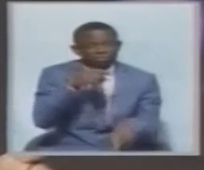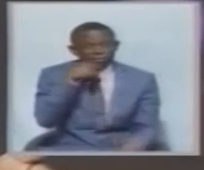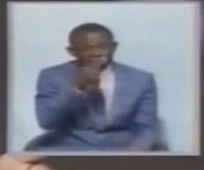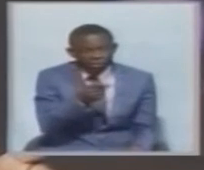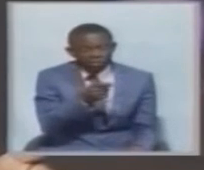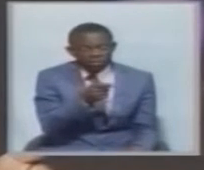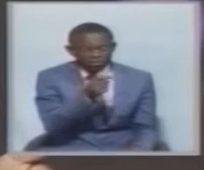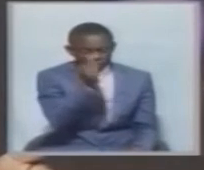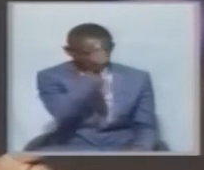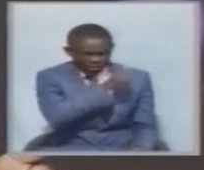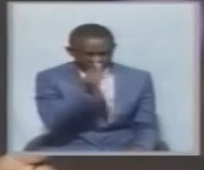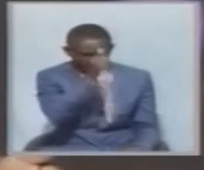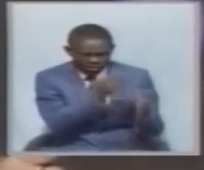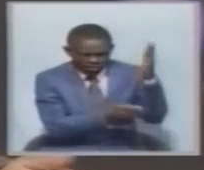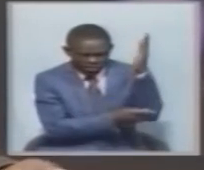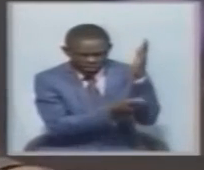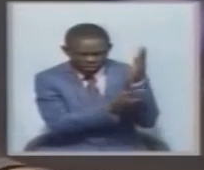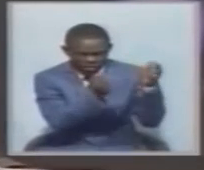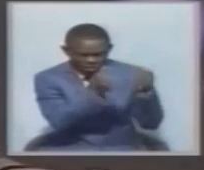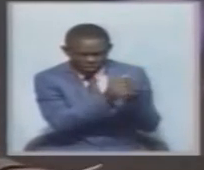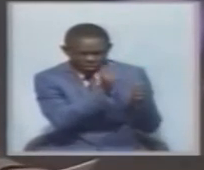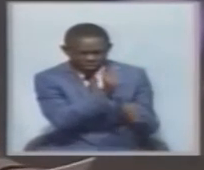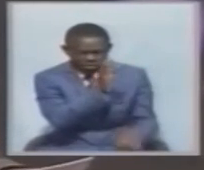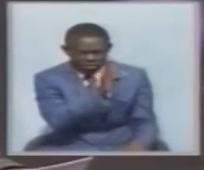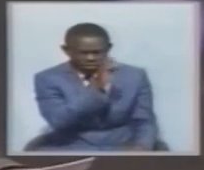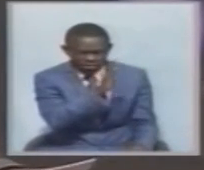bank, to drive the agenda for the bank.